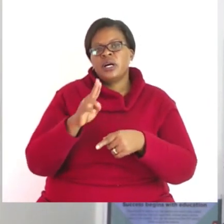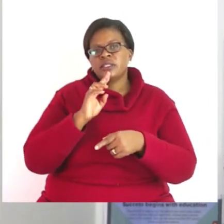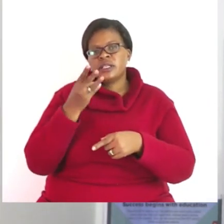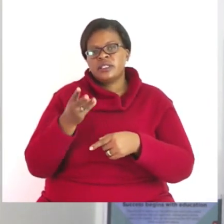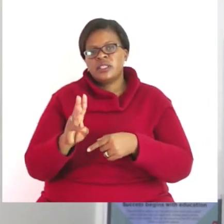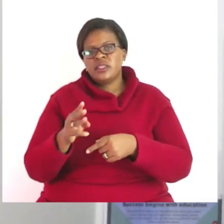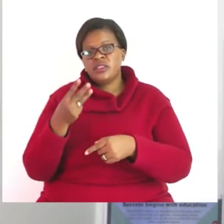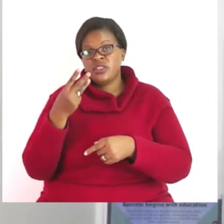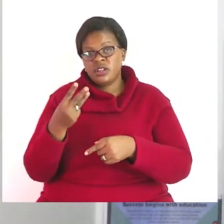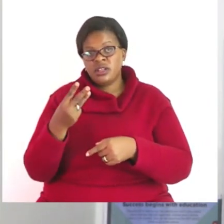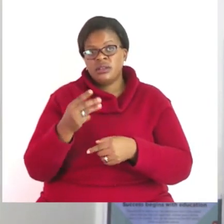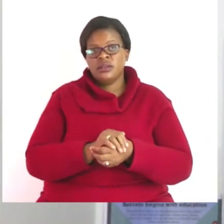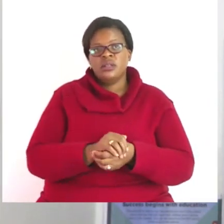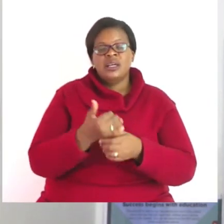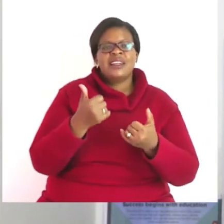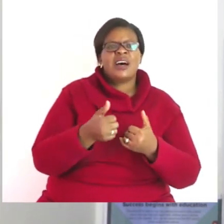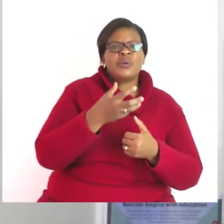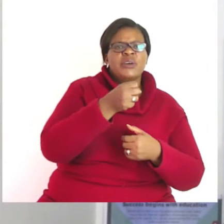at 2, 3,